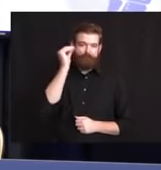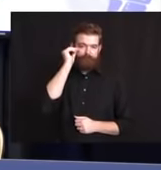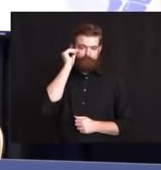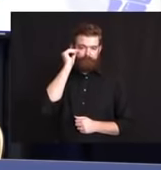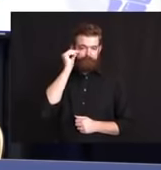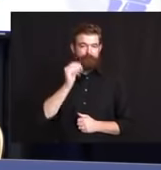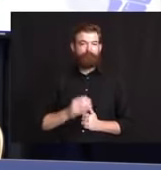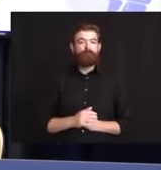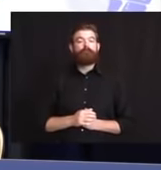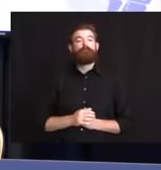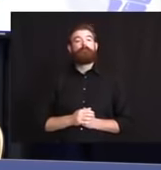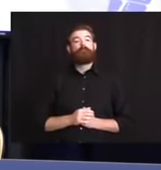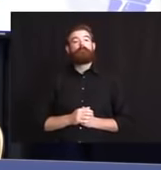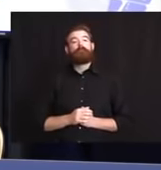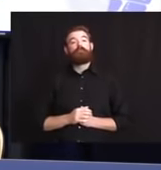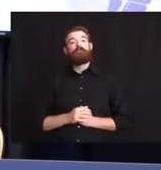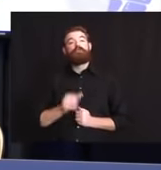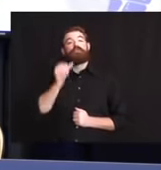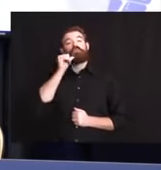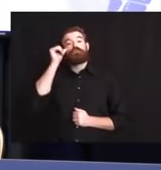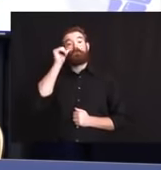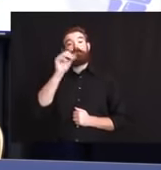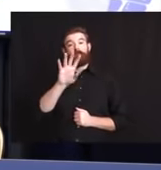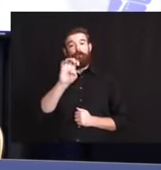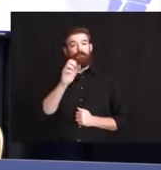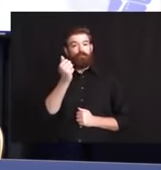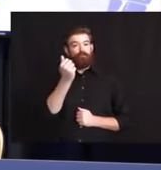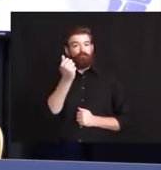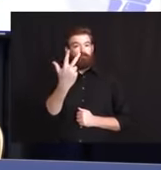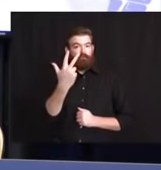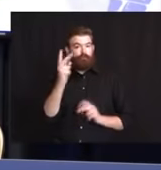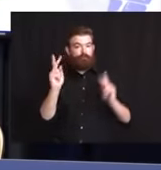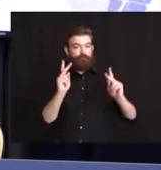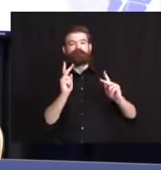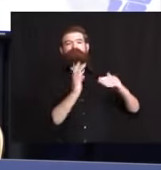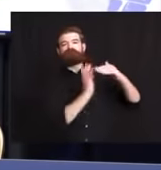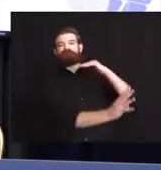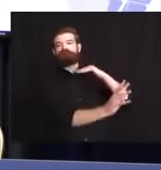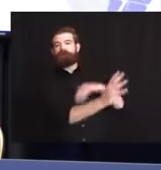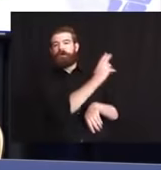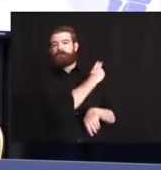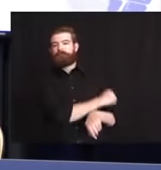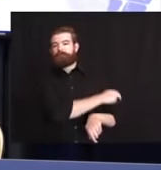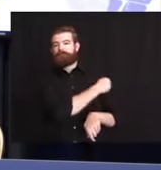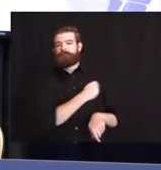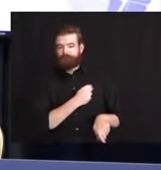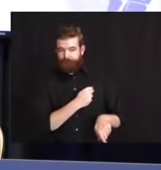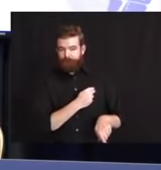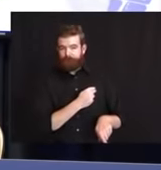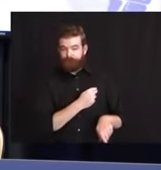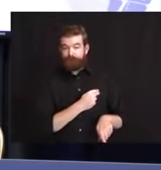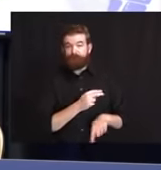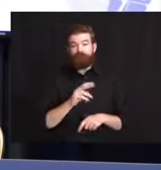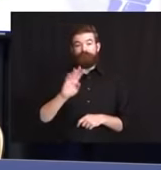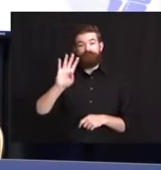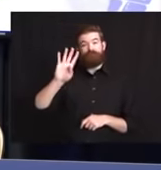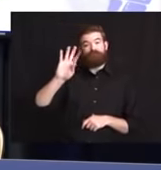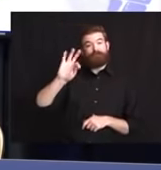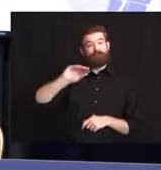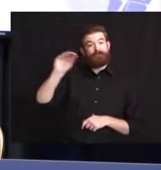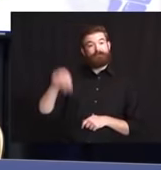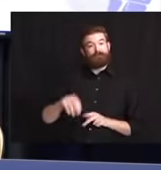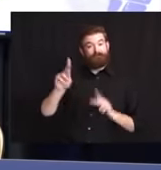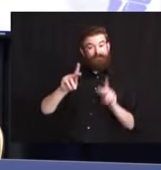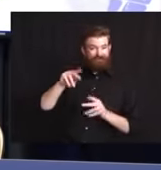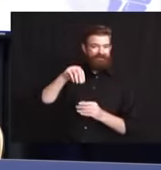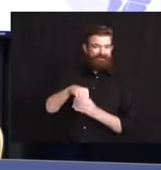413 hospitalizations with 73 individuals in critical care, and 49% of those individuals are on